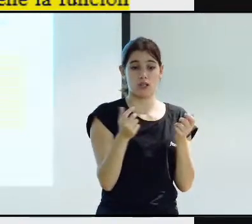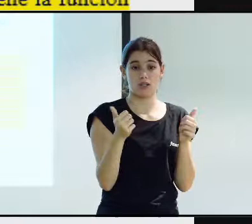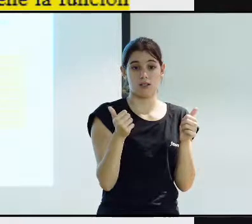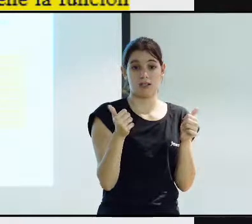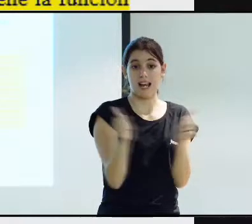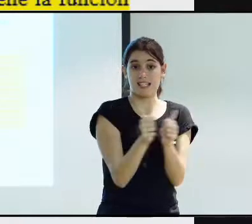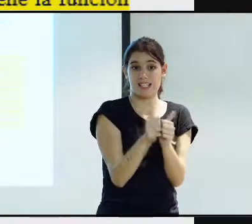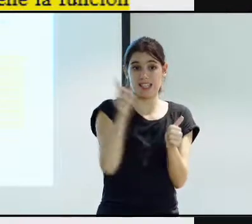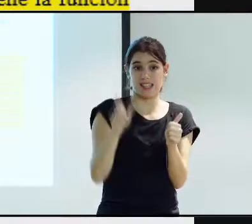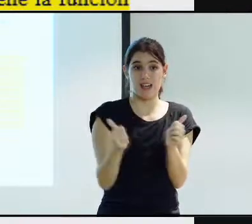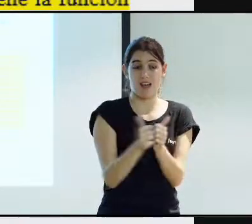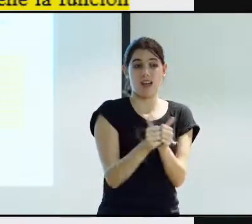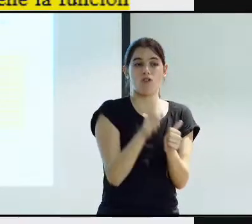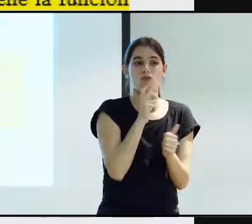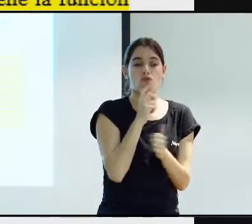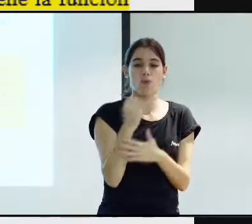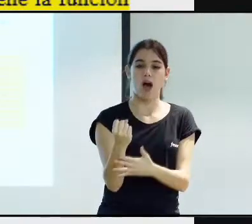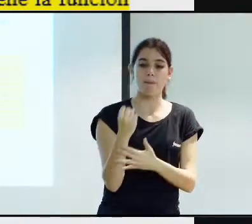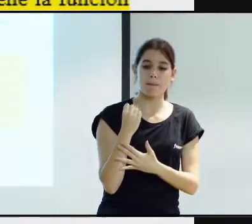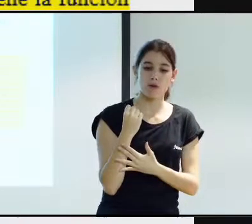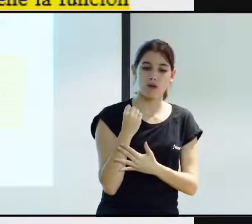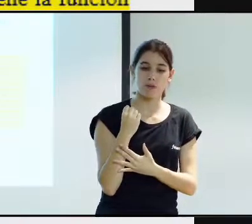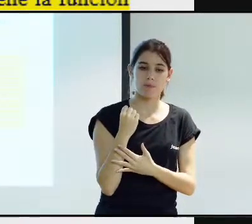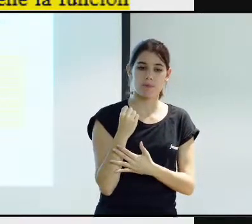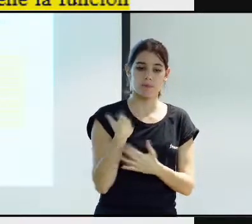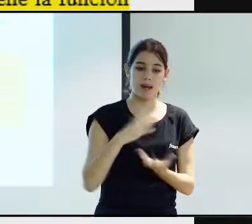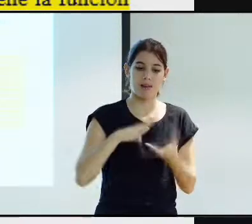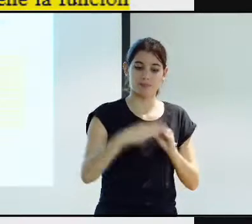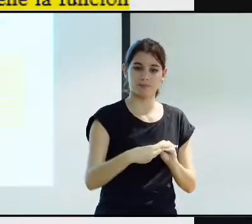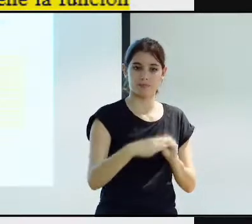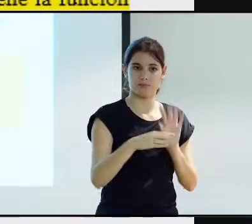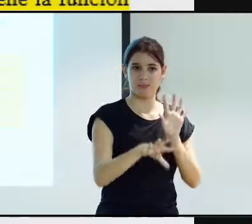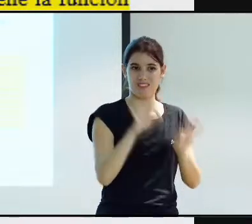control of the personal assistant can be done as